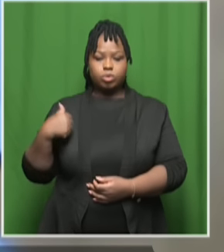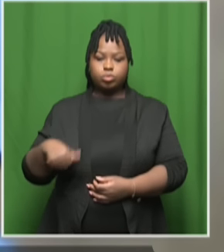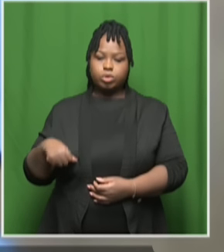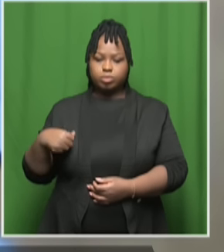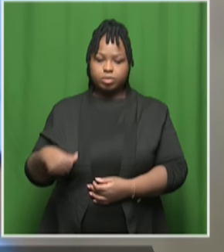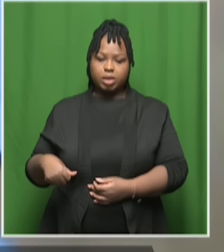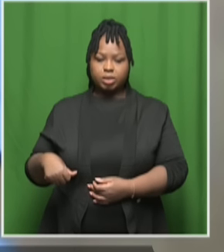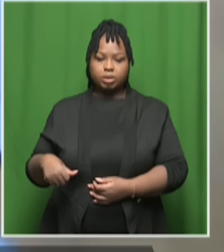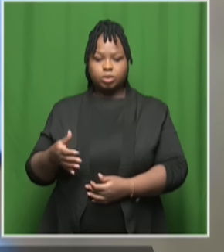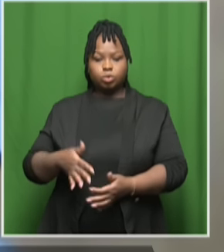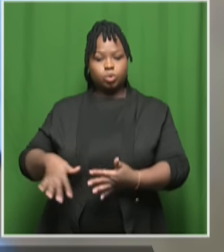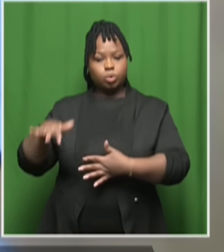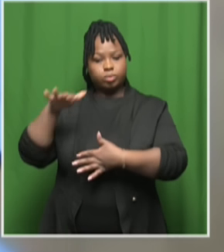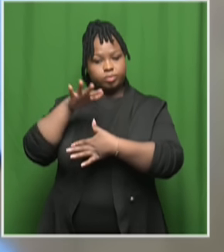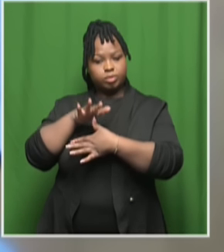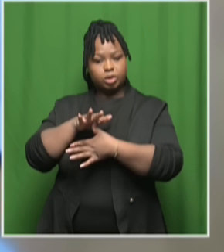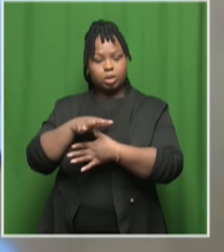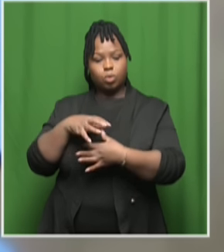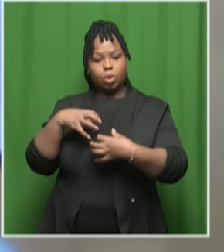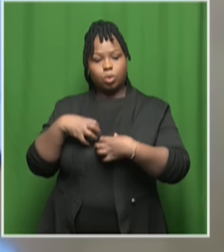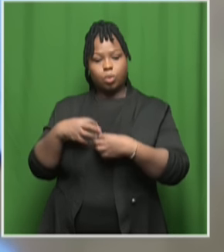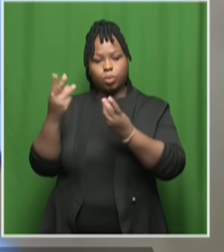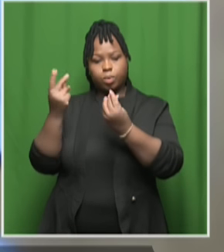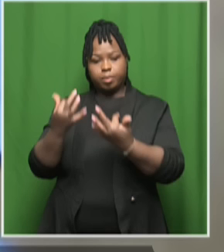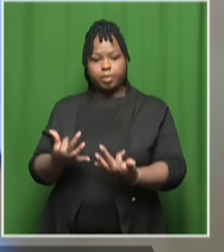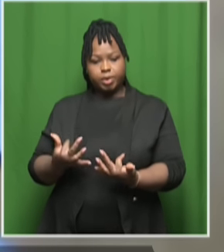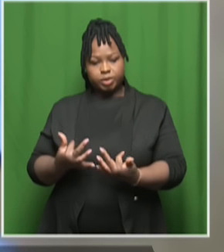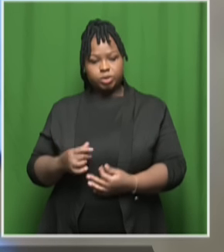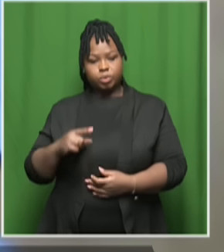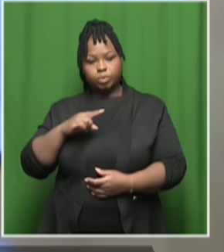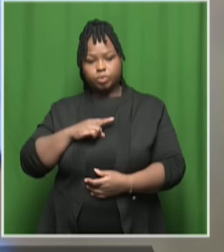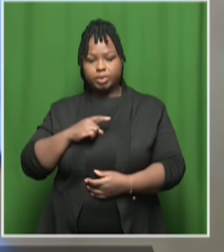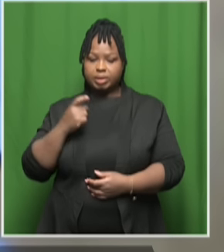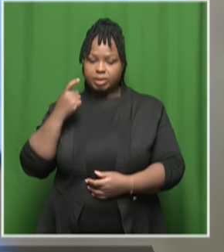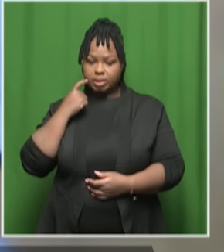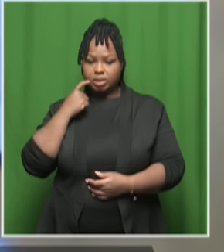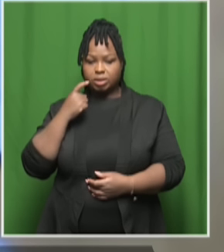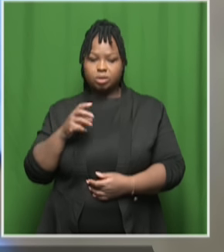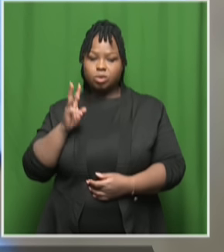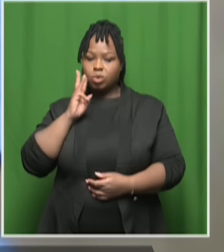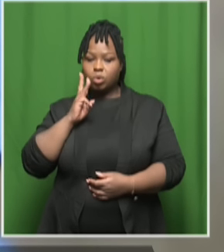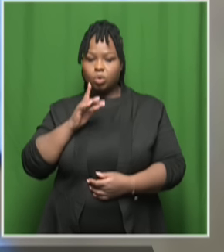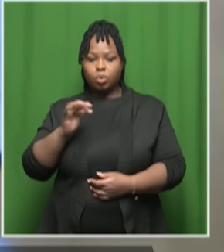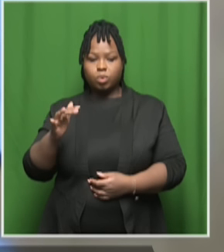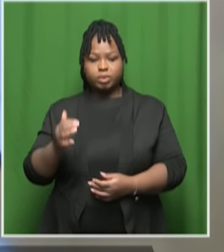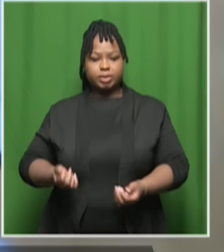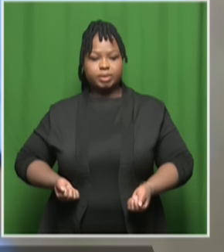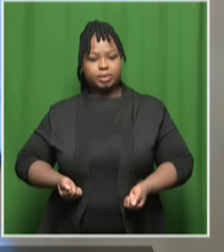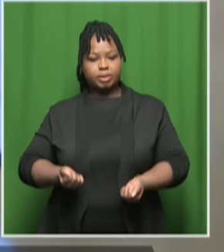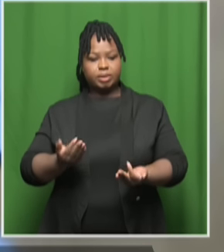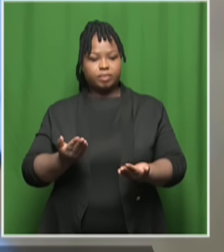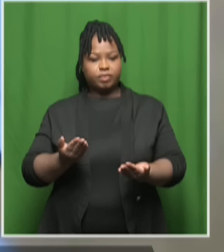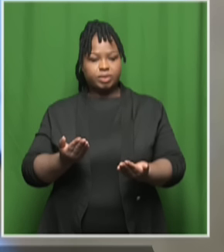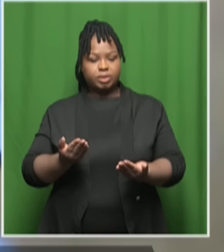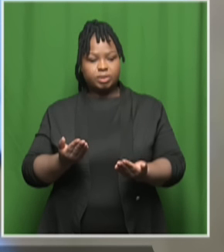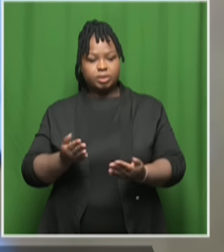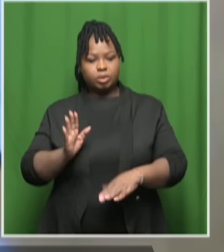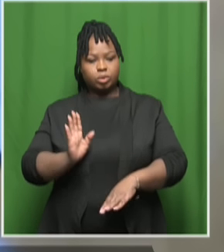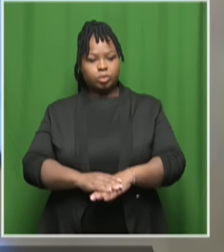to reprioritize our own budget so that we can prioritize water services or water service